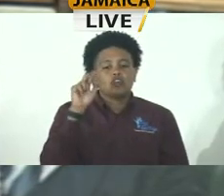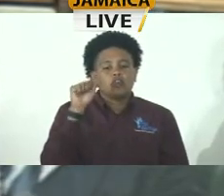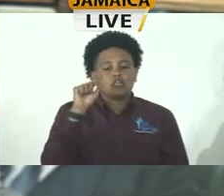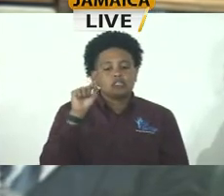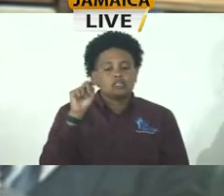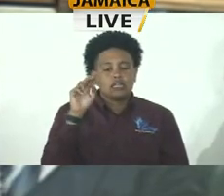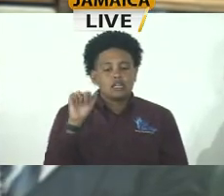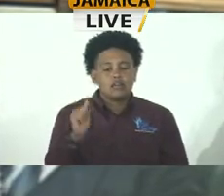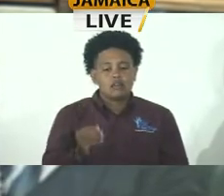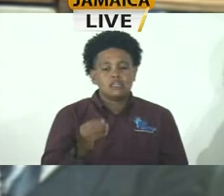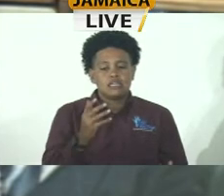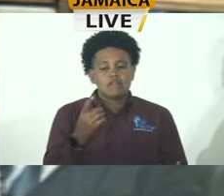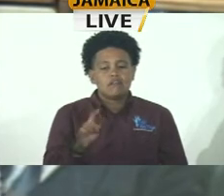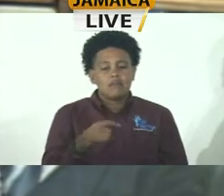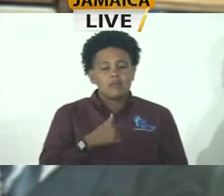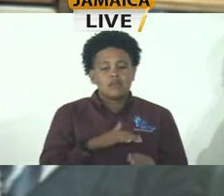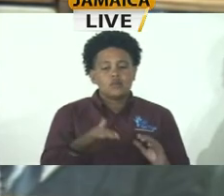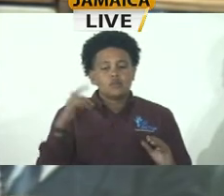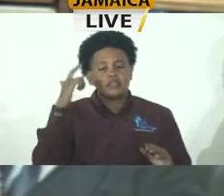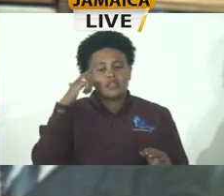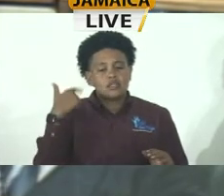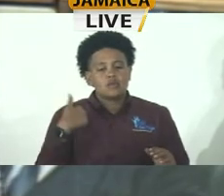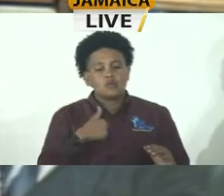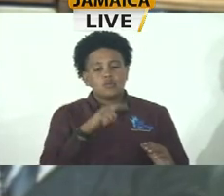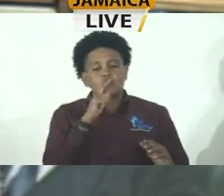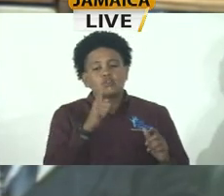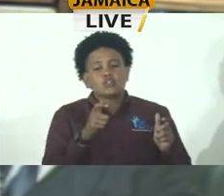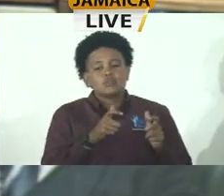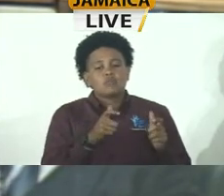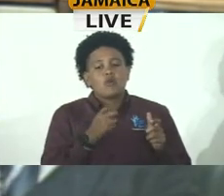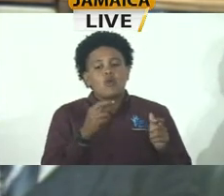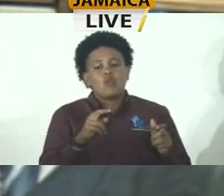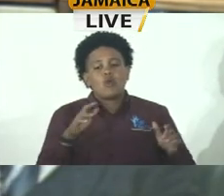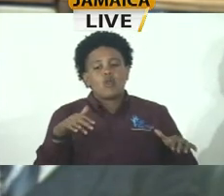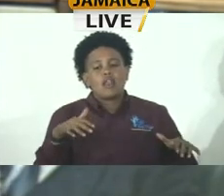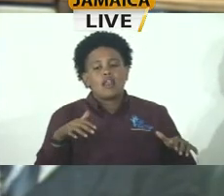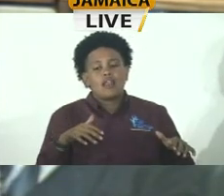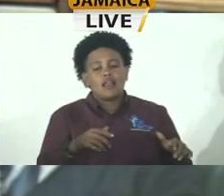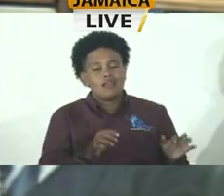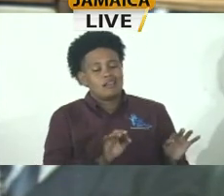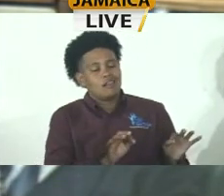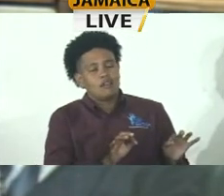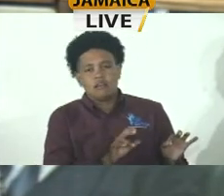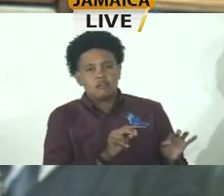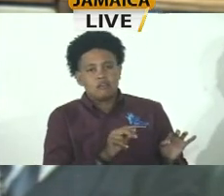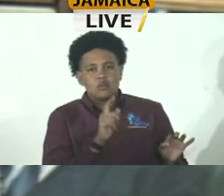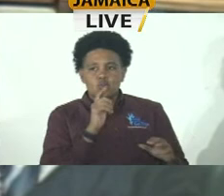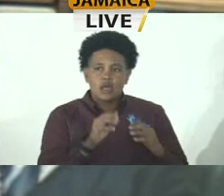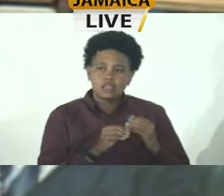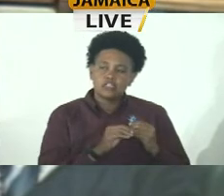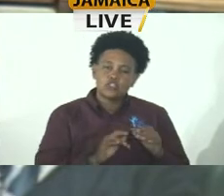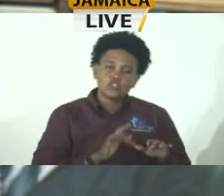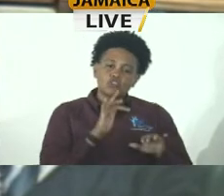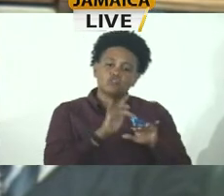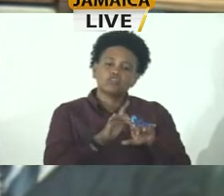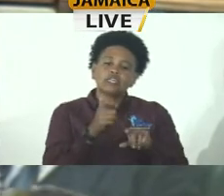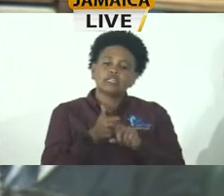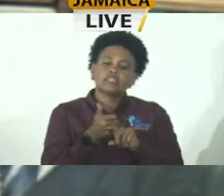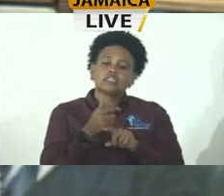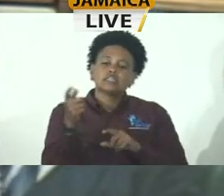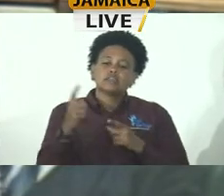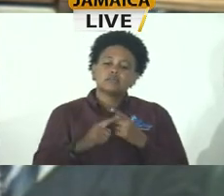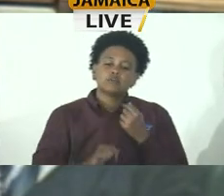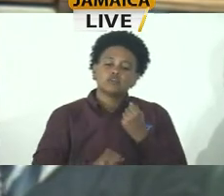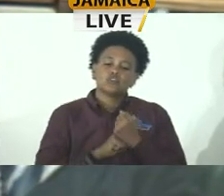madam speaker i don't think that we are too small or inconsequential to also reach out and